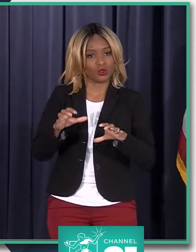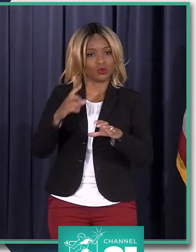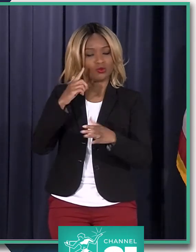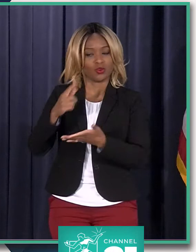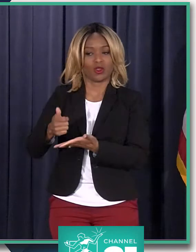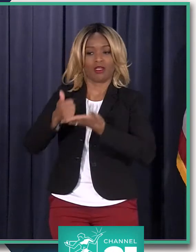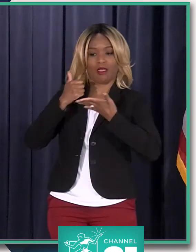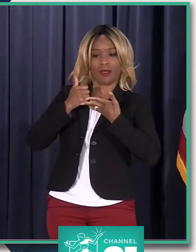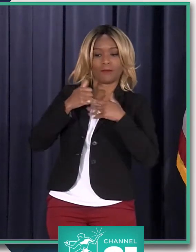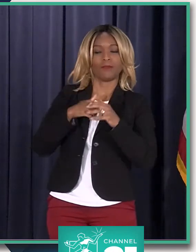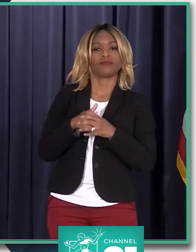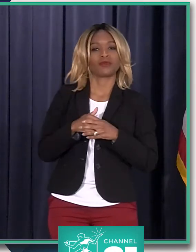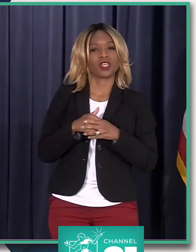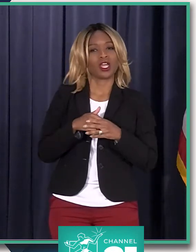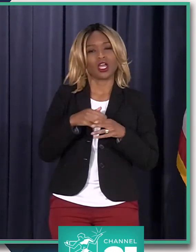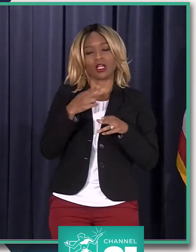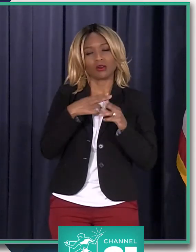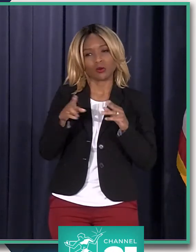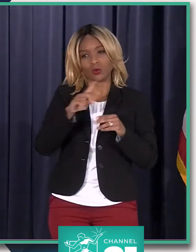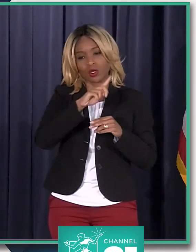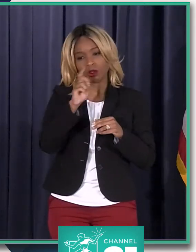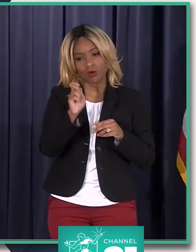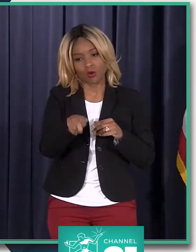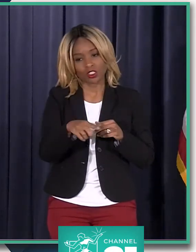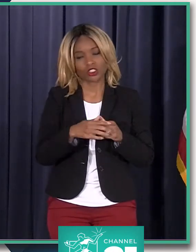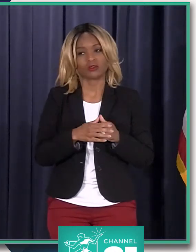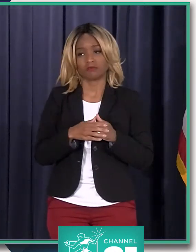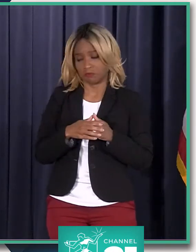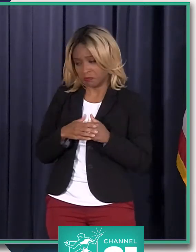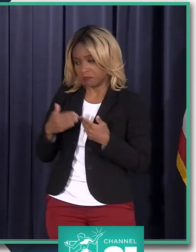out. Just had a quick question. Go ahead.